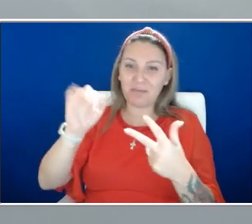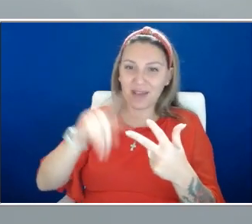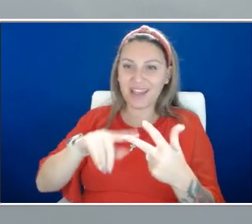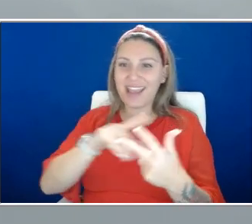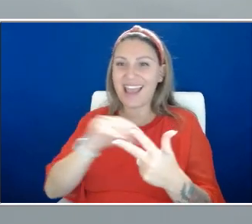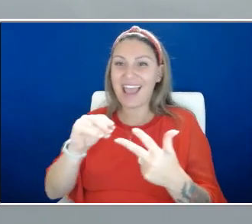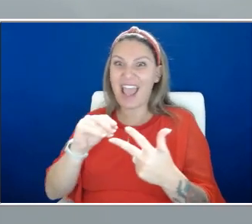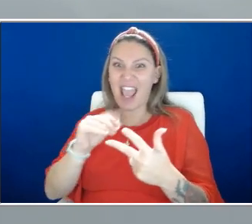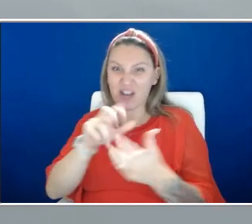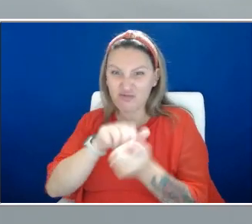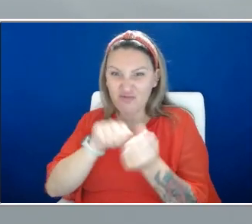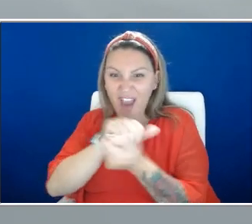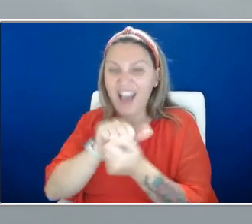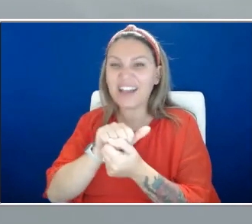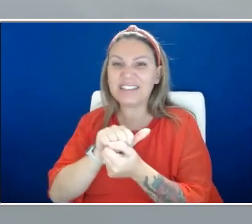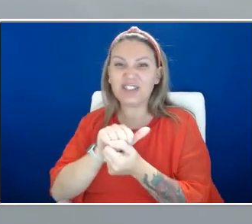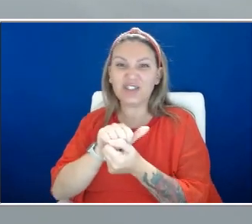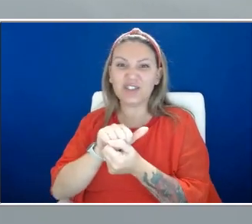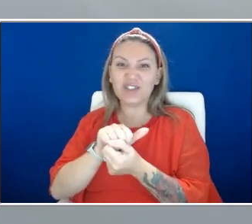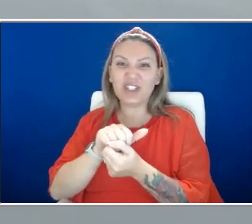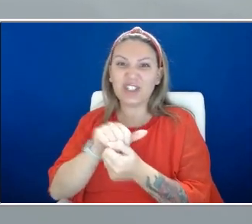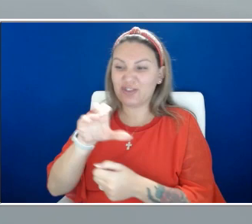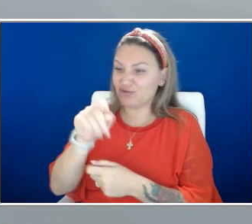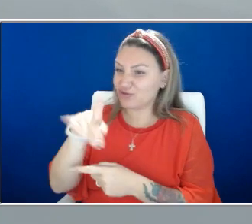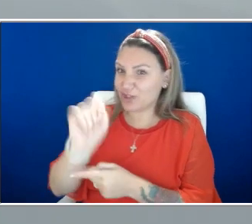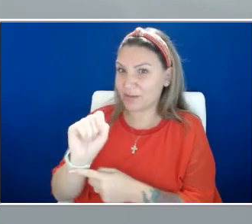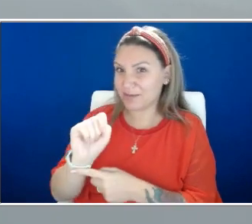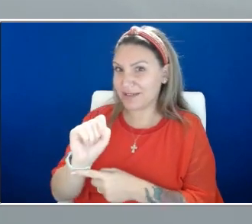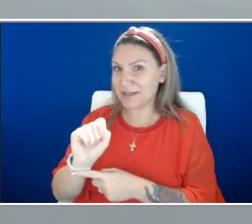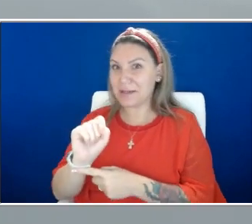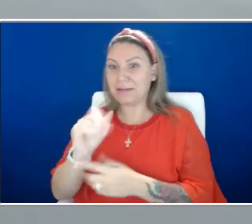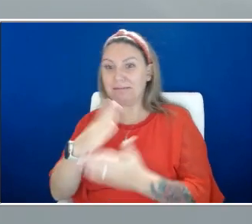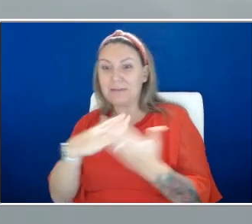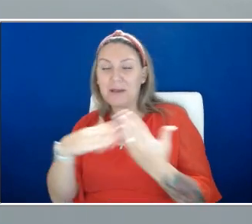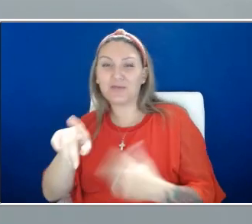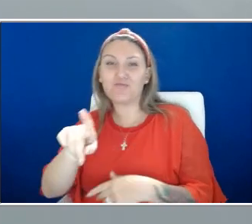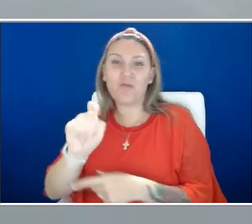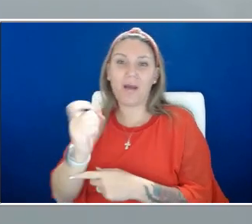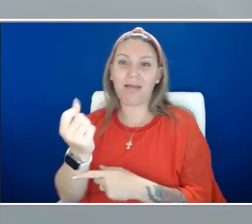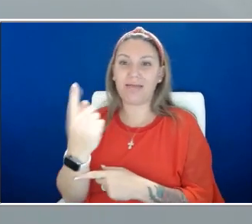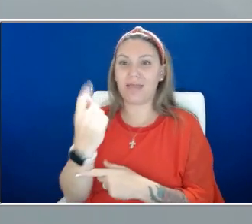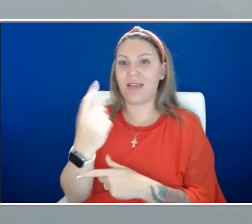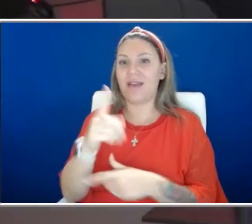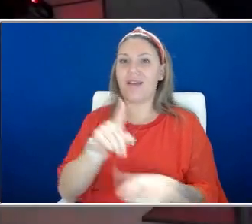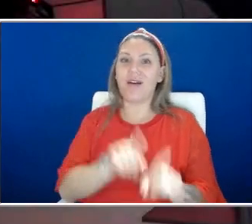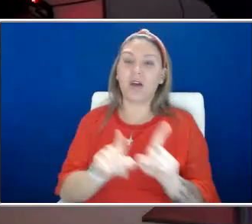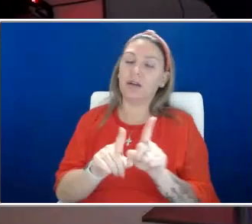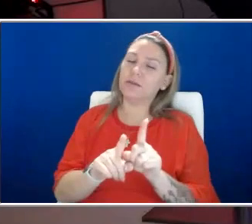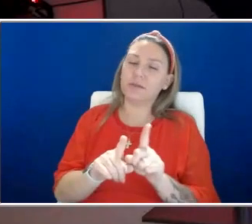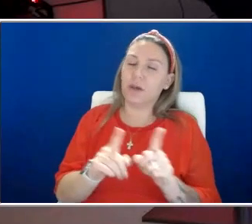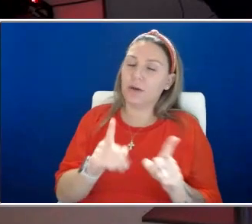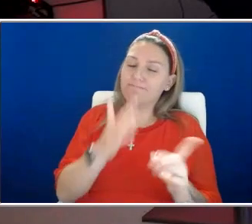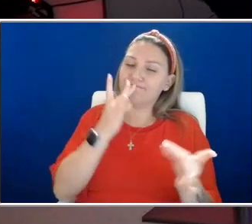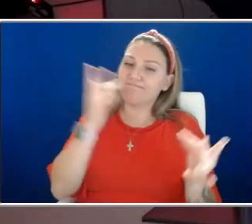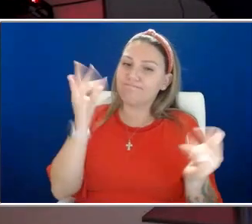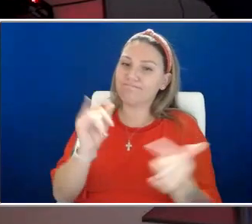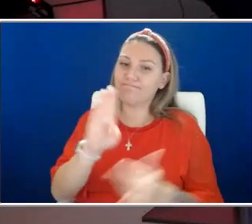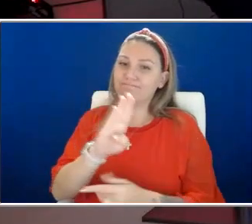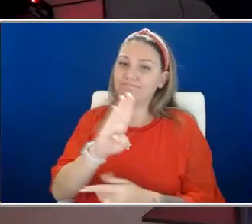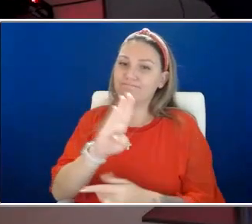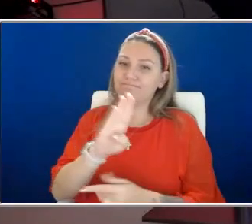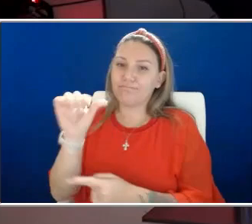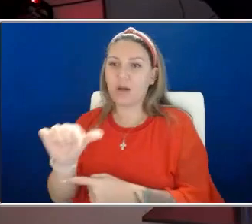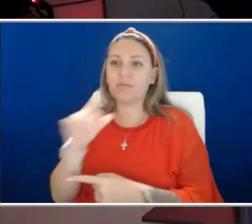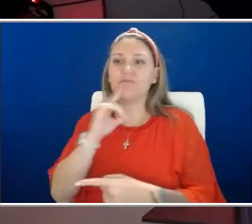You can find it at the concession stand in section 111. You'll also be able to get some yummy barbecue, of course. barbecue brisket